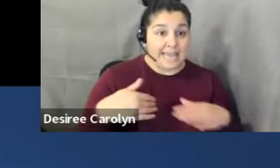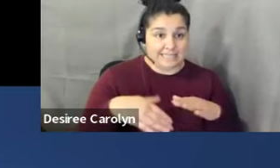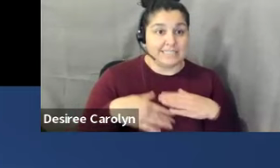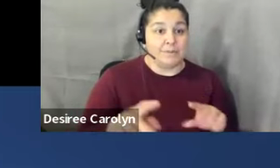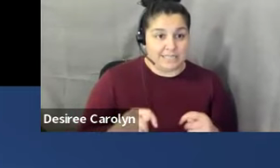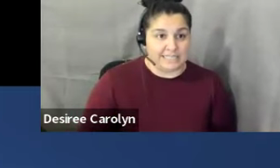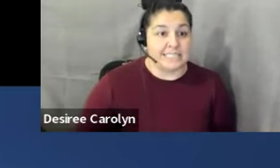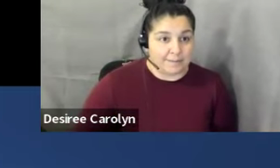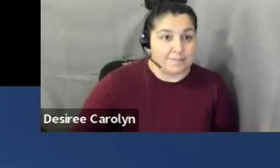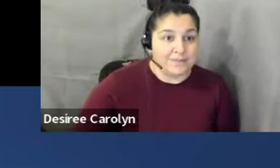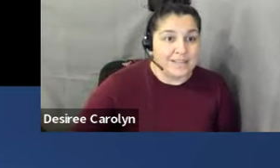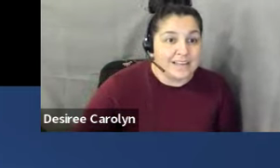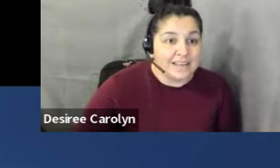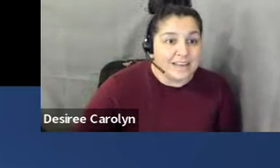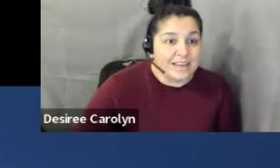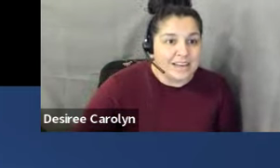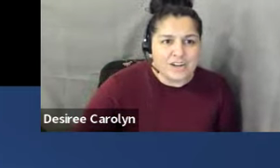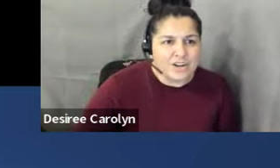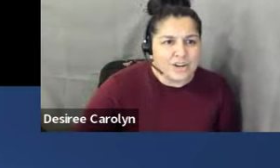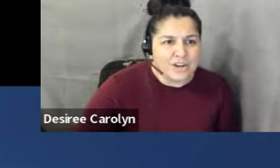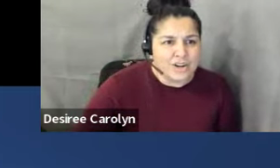communications accessibilities team.